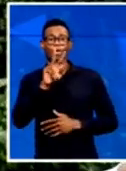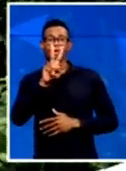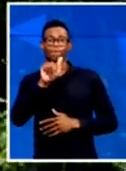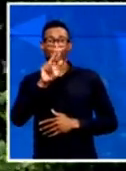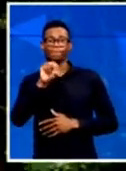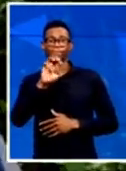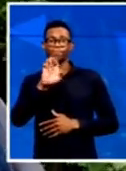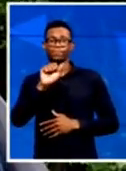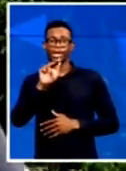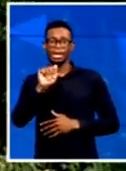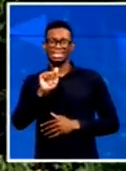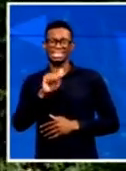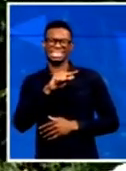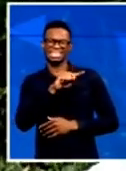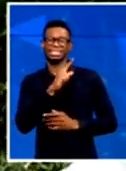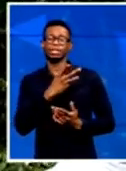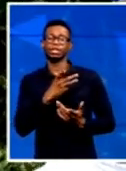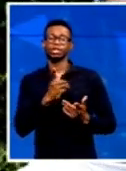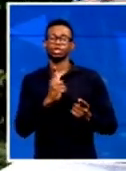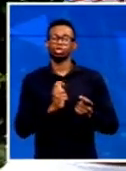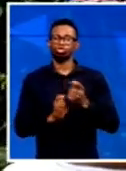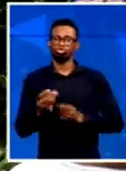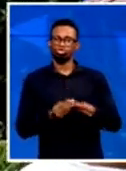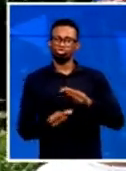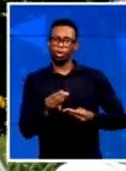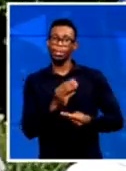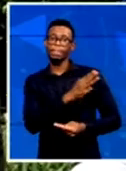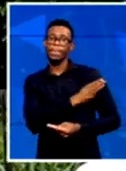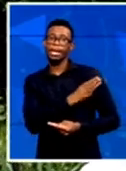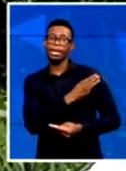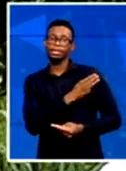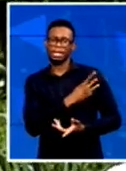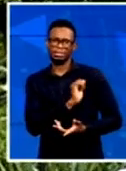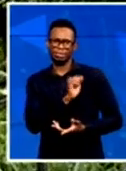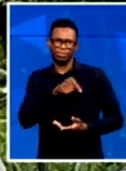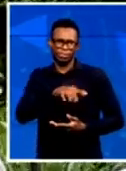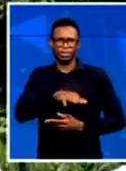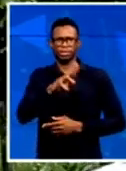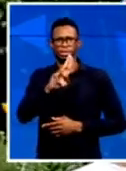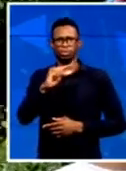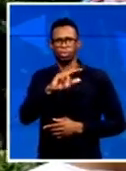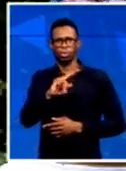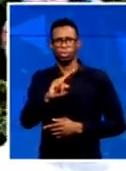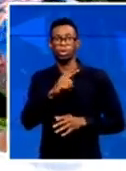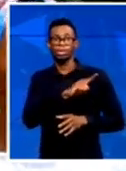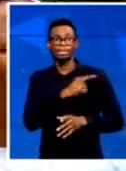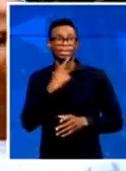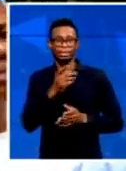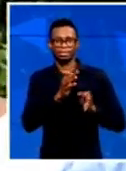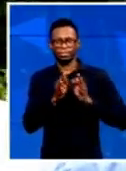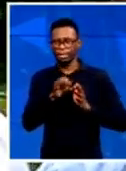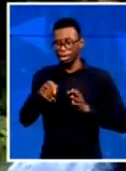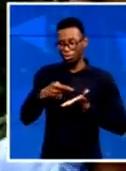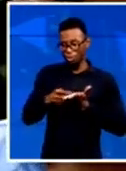telling us more about the agri-tours that they launched earlier this week. But now let me bring in Unolwazi Zama, who is